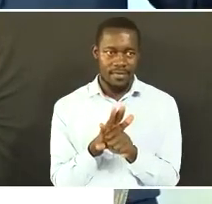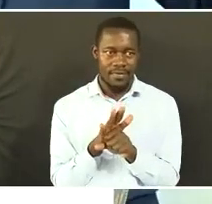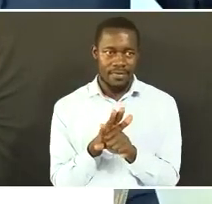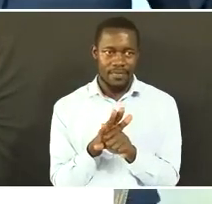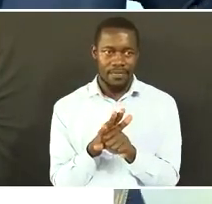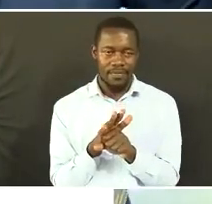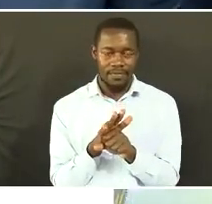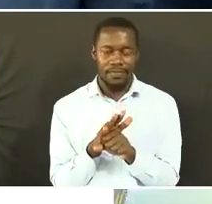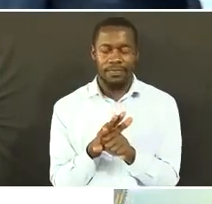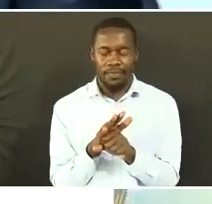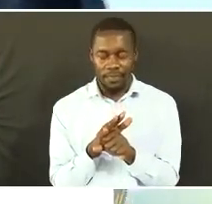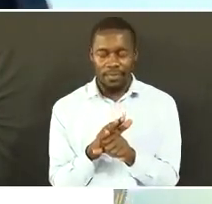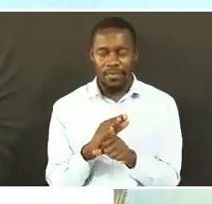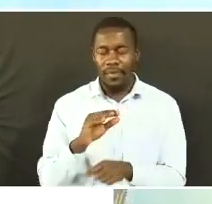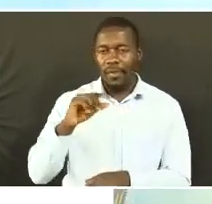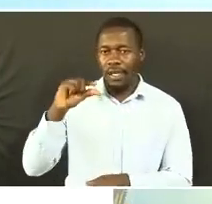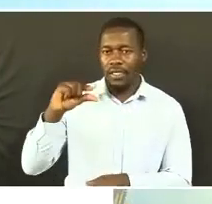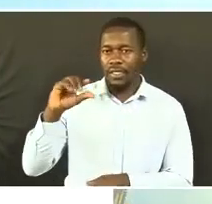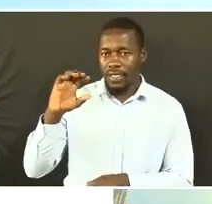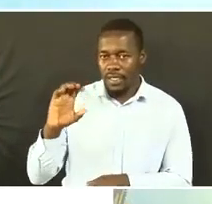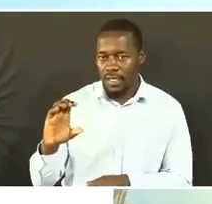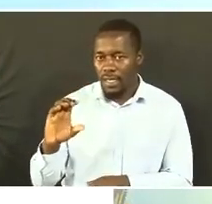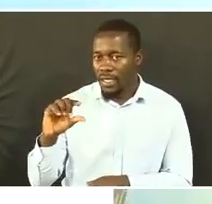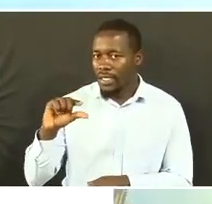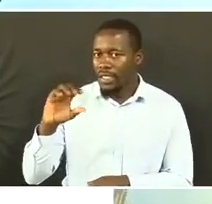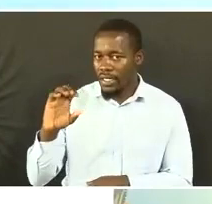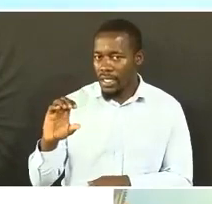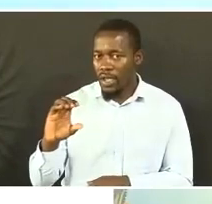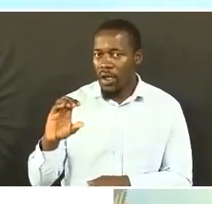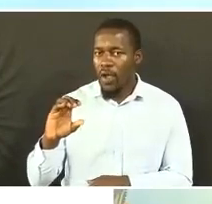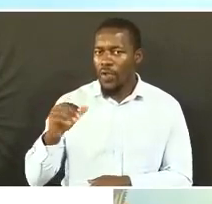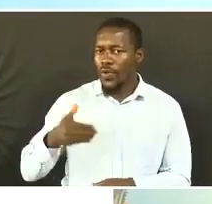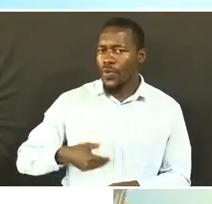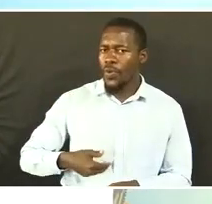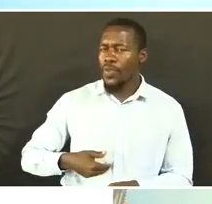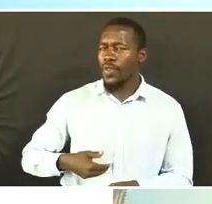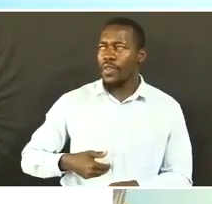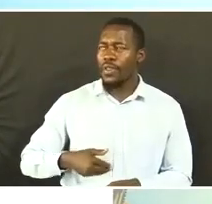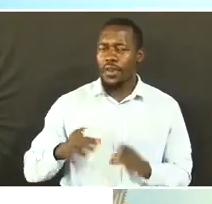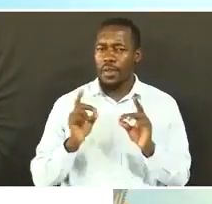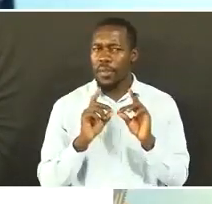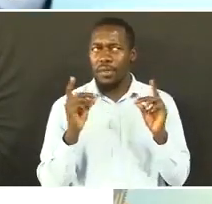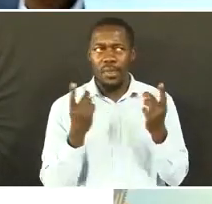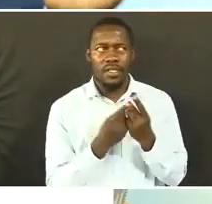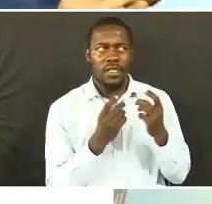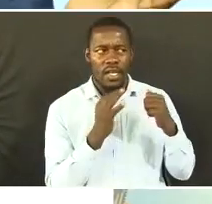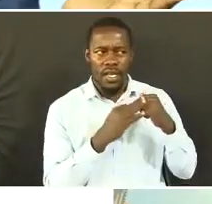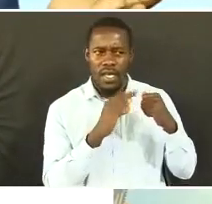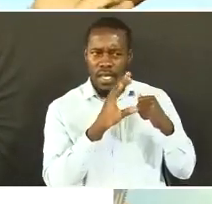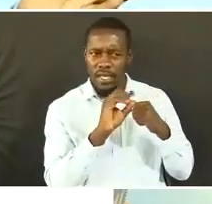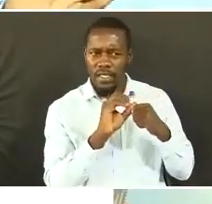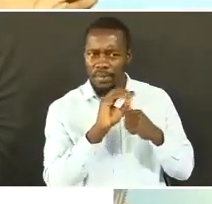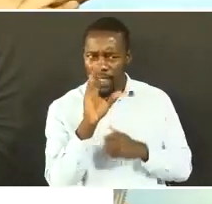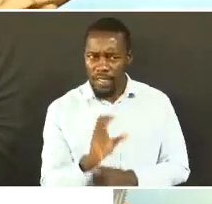in the general conference, the entire youth department, almost 80%, is headed by